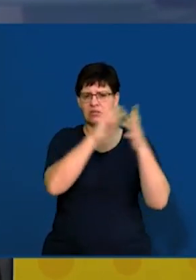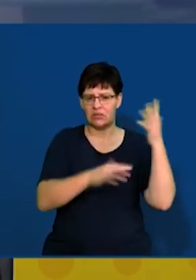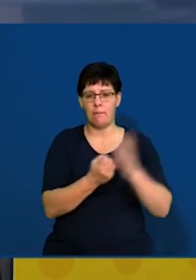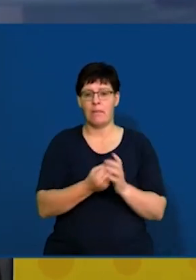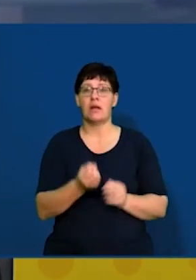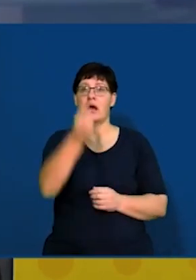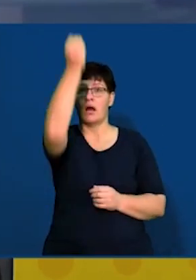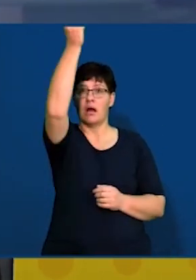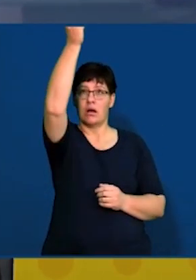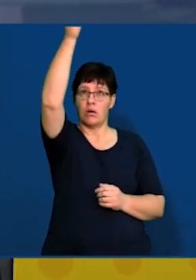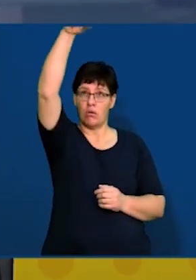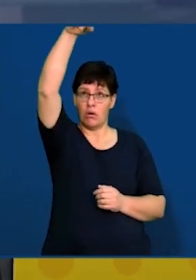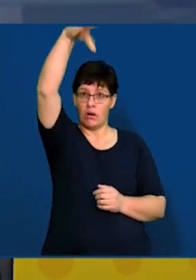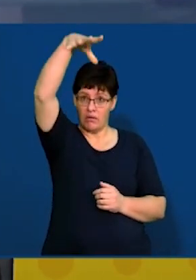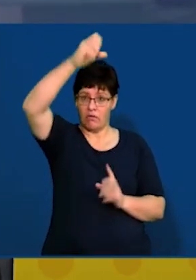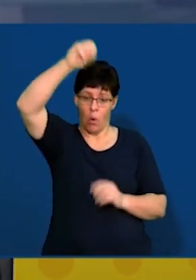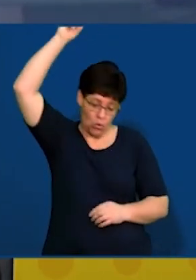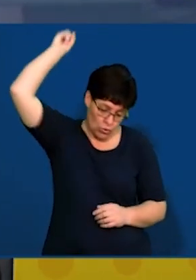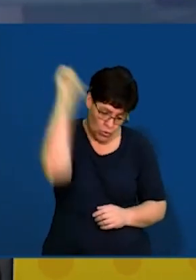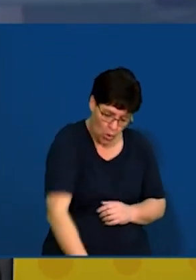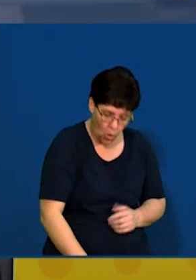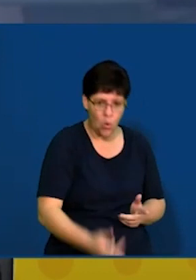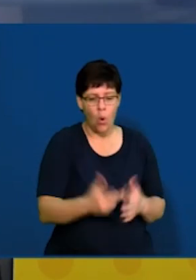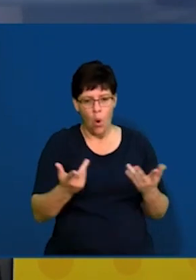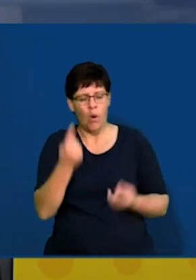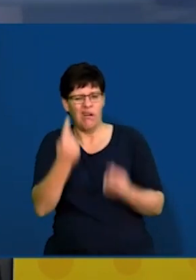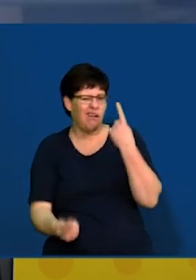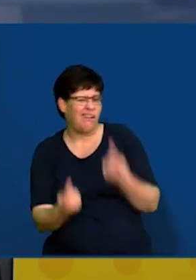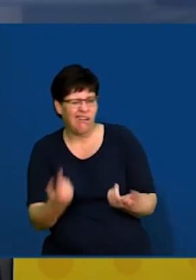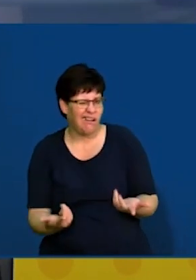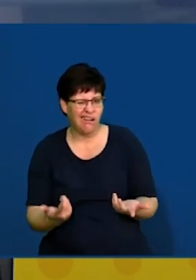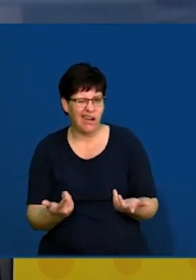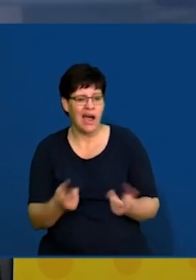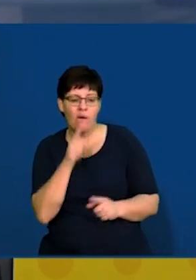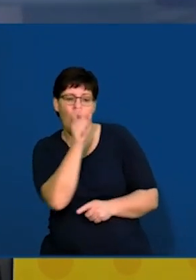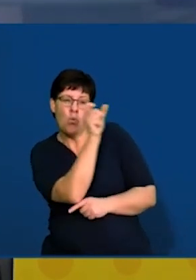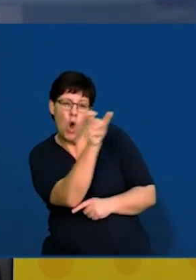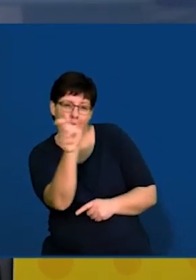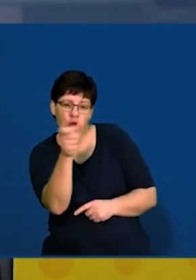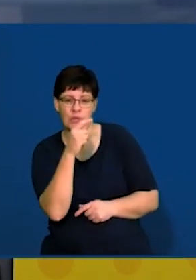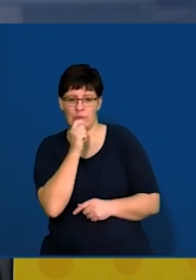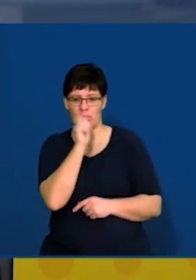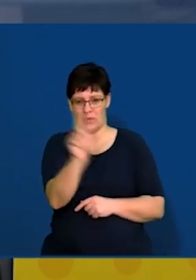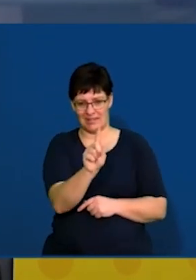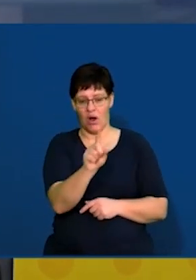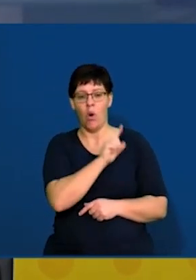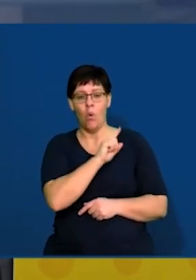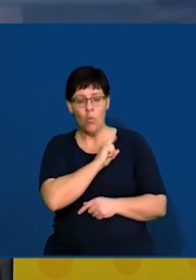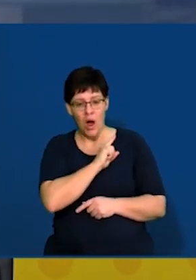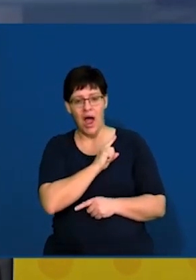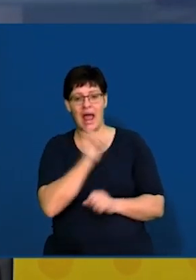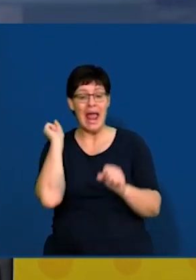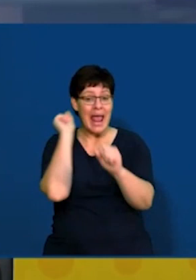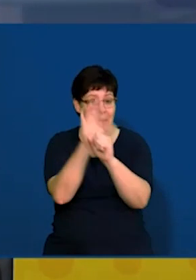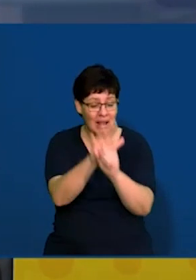released, thrown, dropped, pay careful attention to the words because they've got scientific